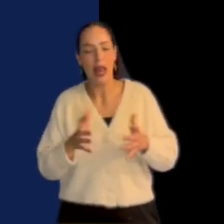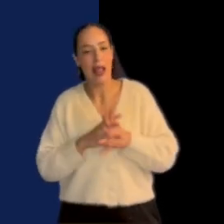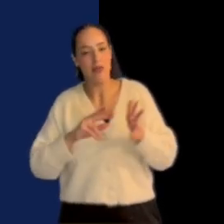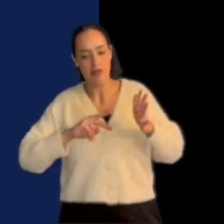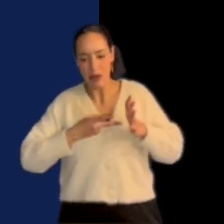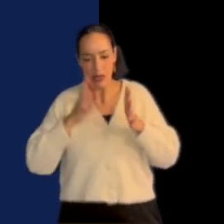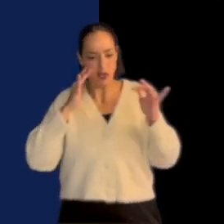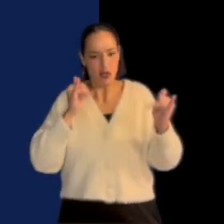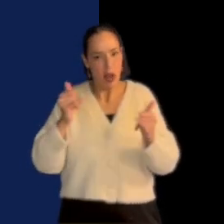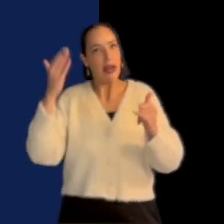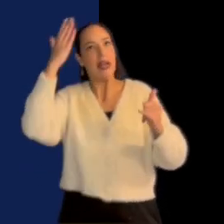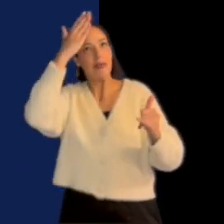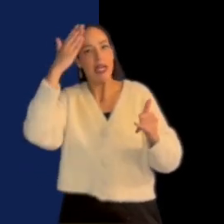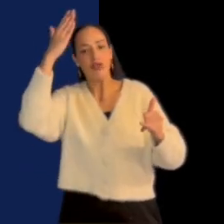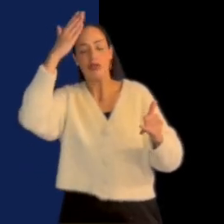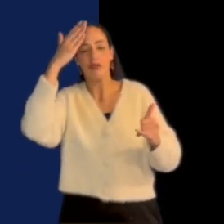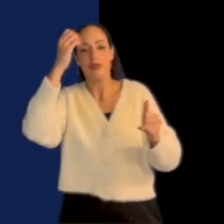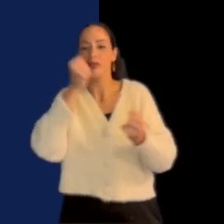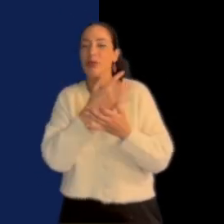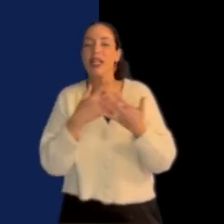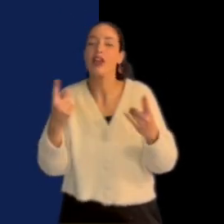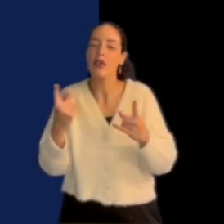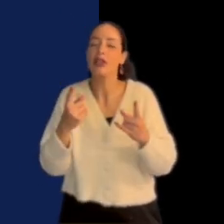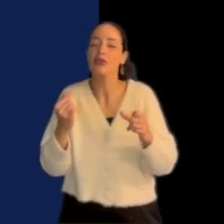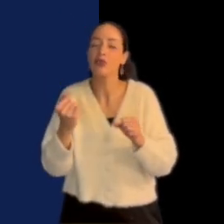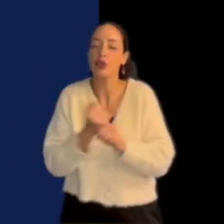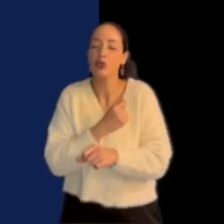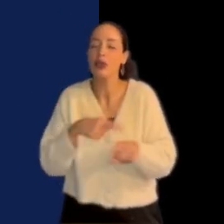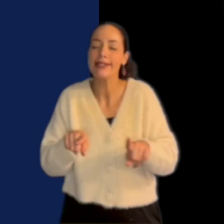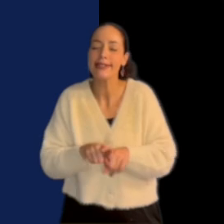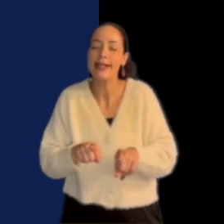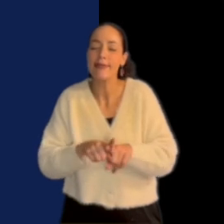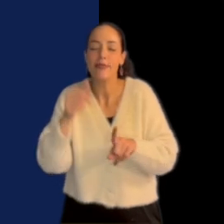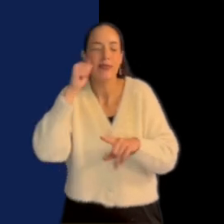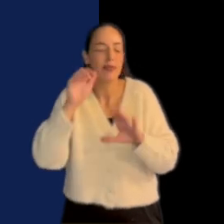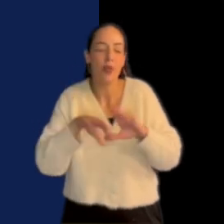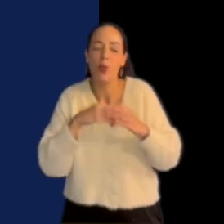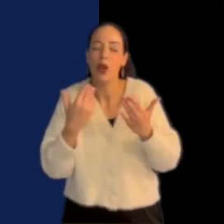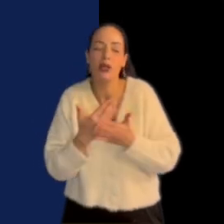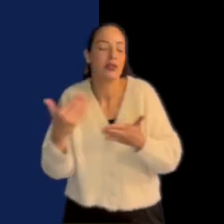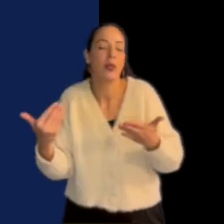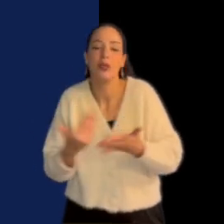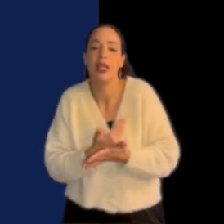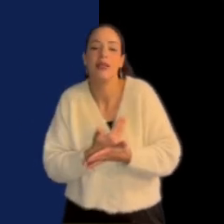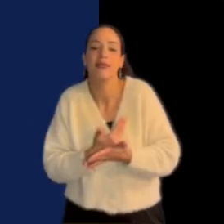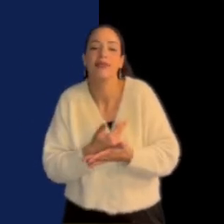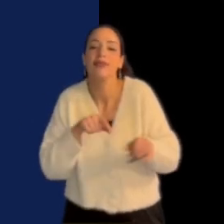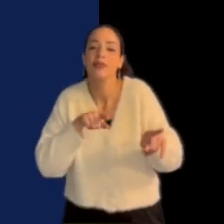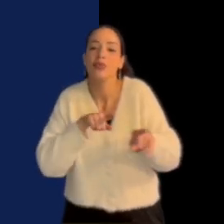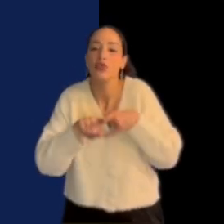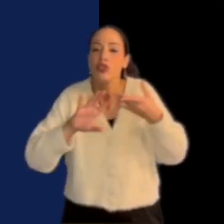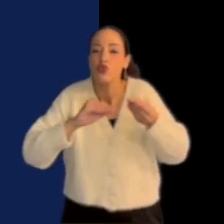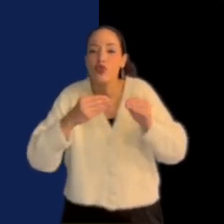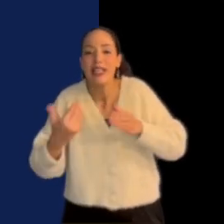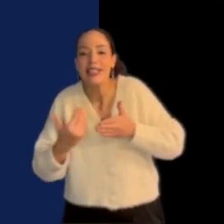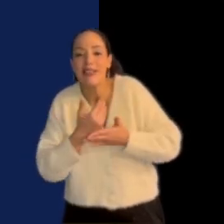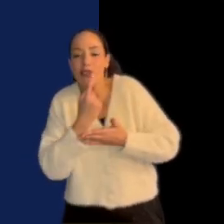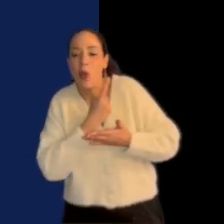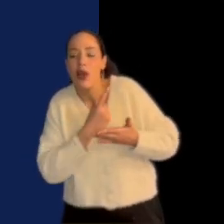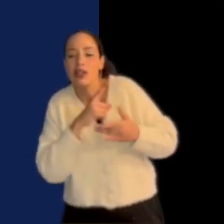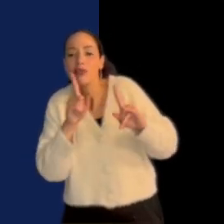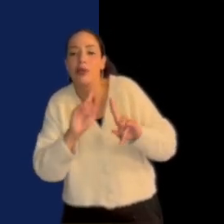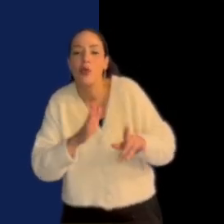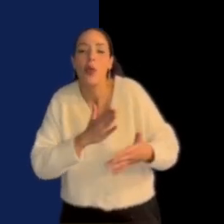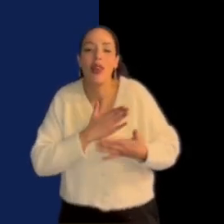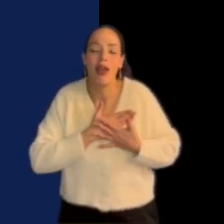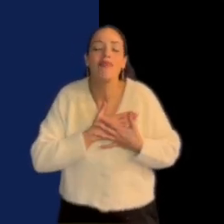know that the world is not safe, and so we do our best to create safety for ourselves and those we love. When we stand in those shadows, we see the parts of humanity that